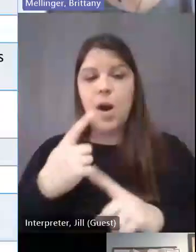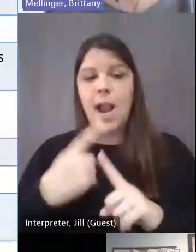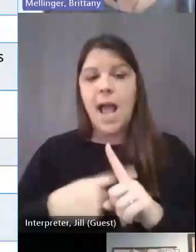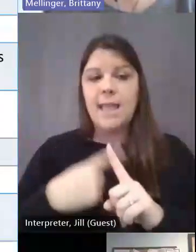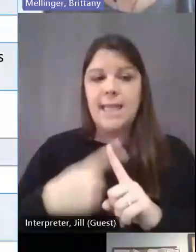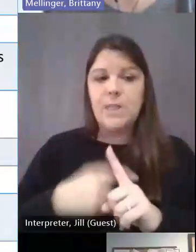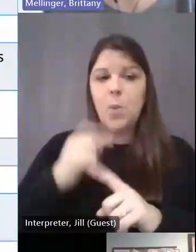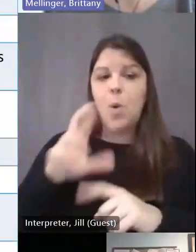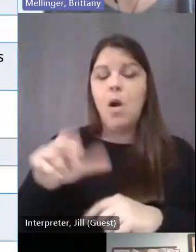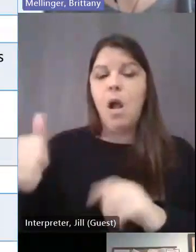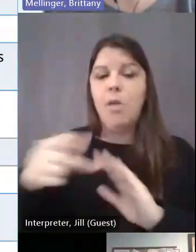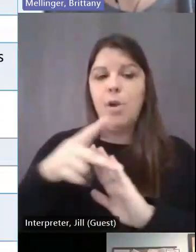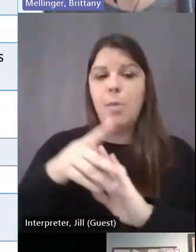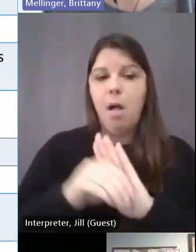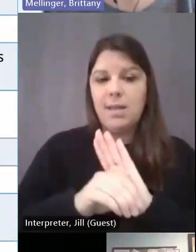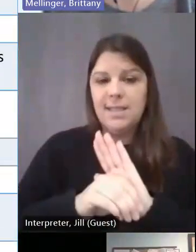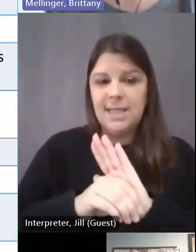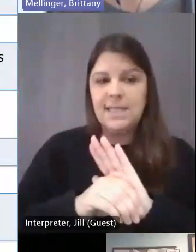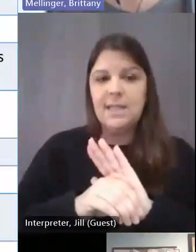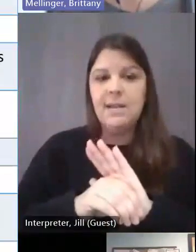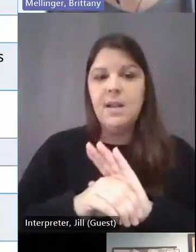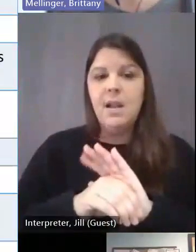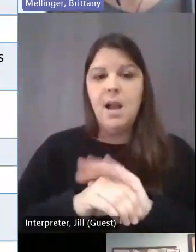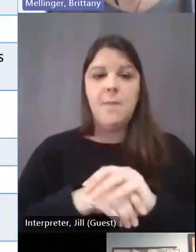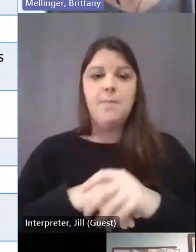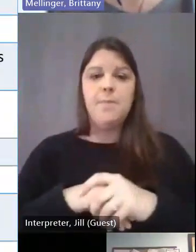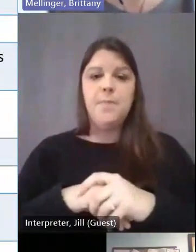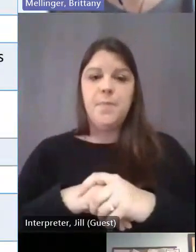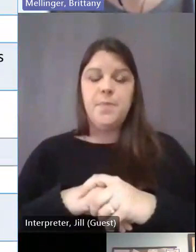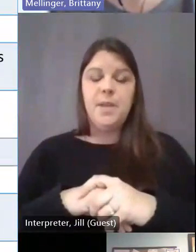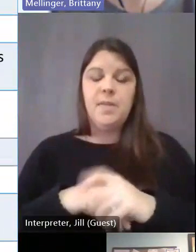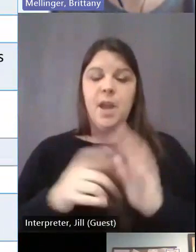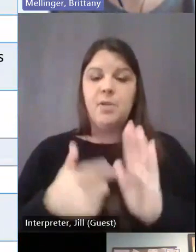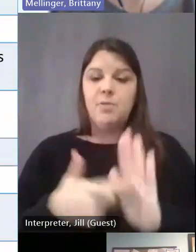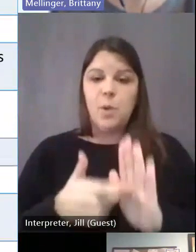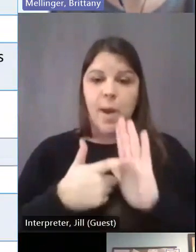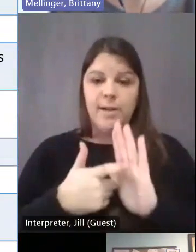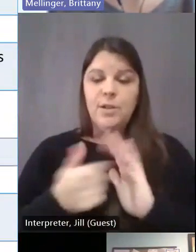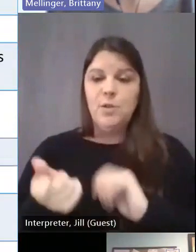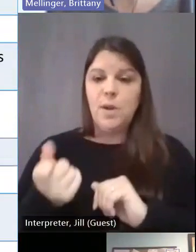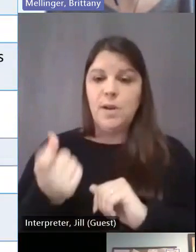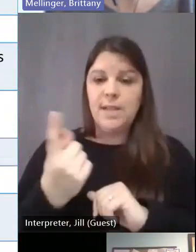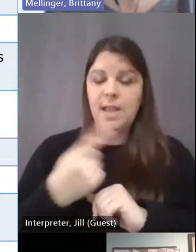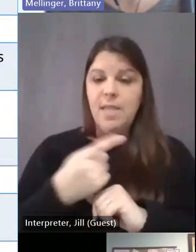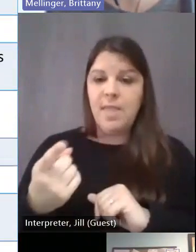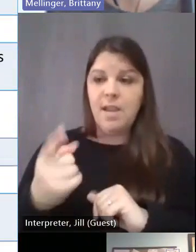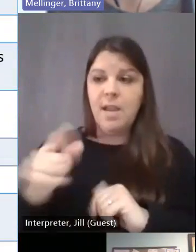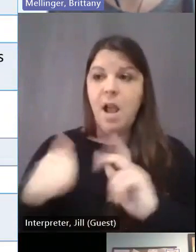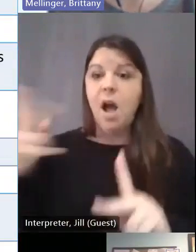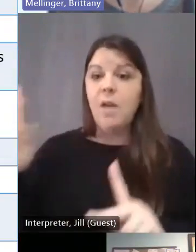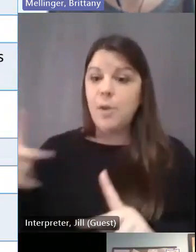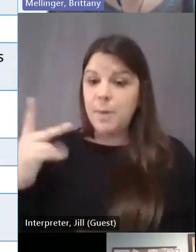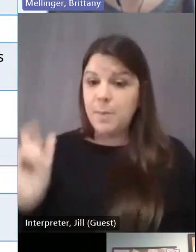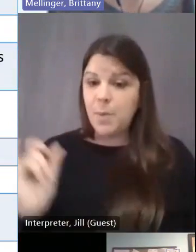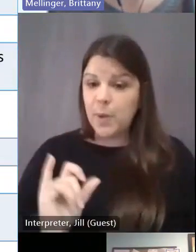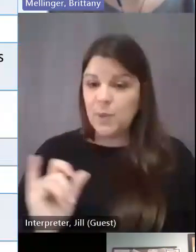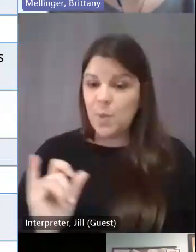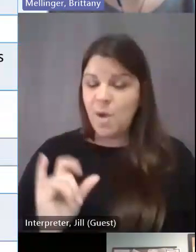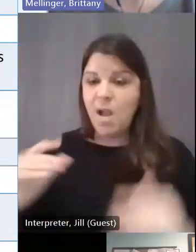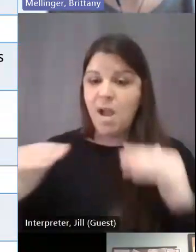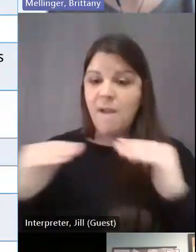or other policies from a housing provider that need to be made, ensuring that complainants as well as other tenants will have